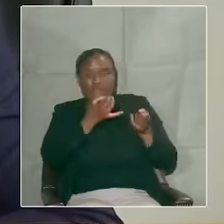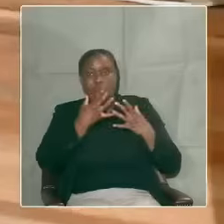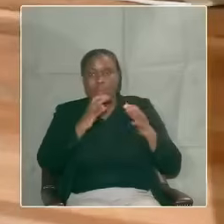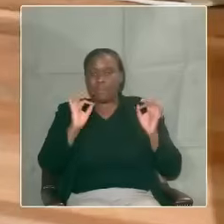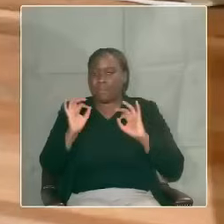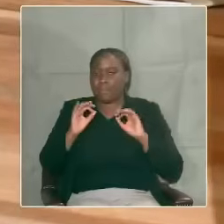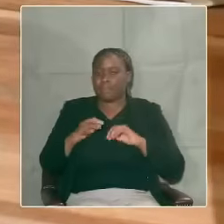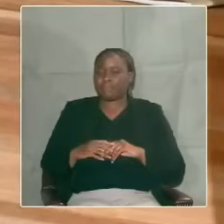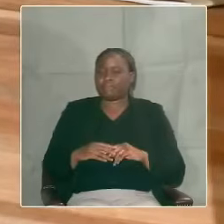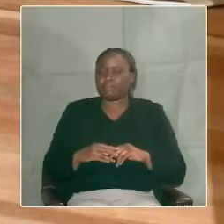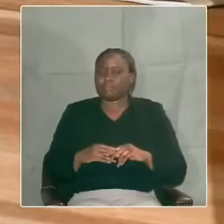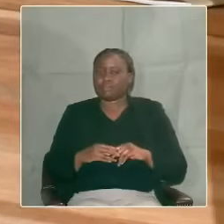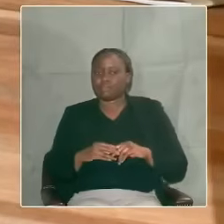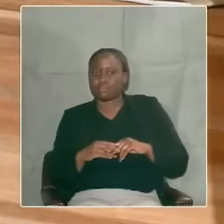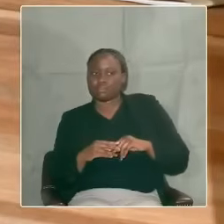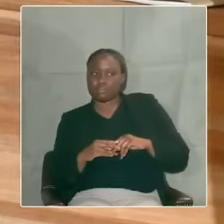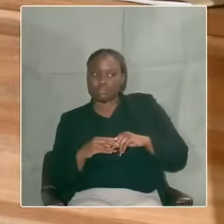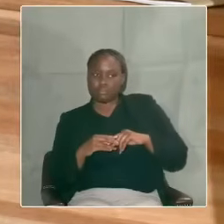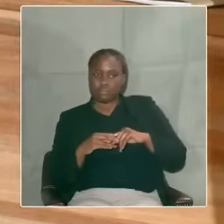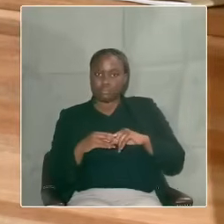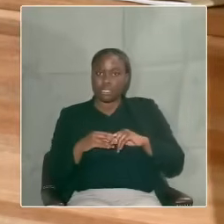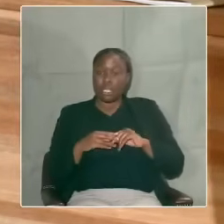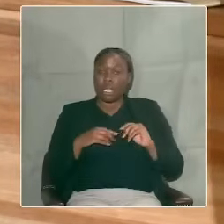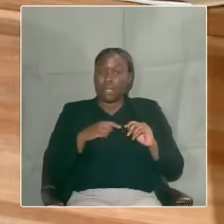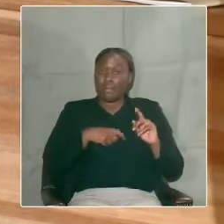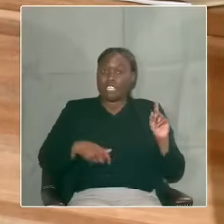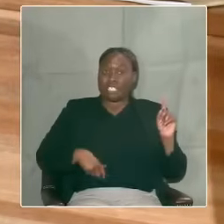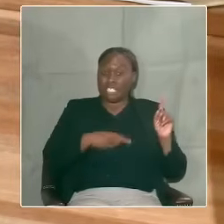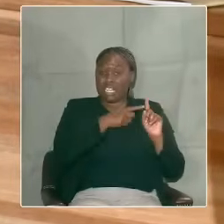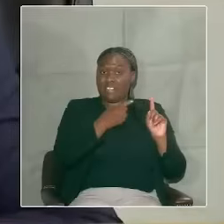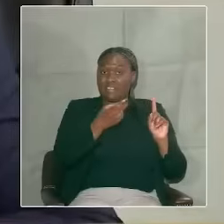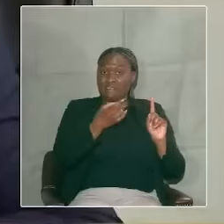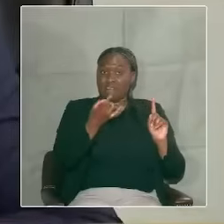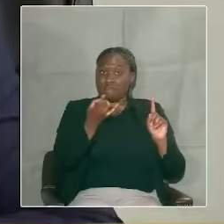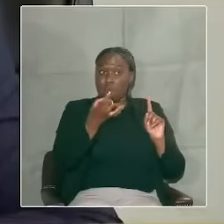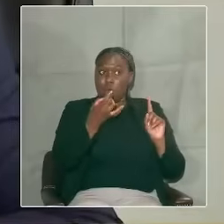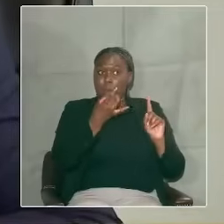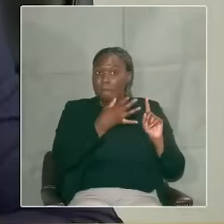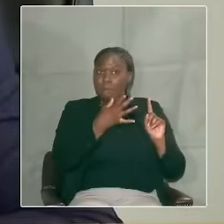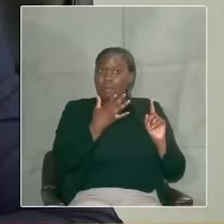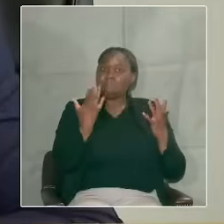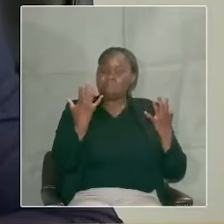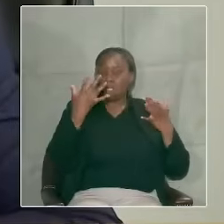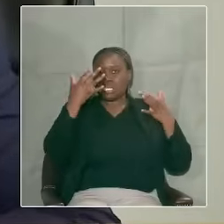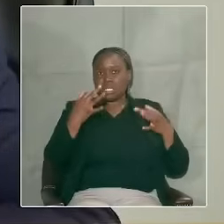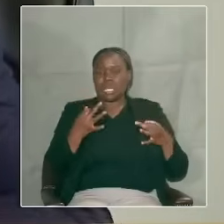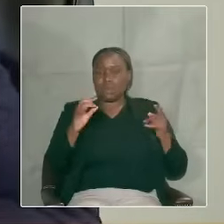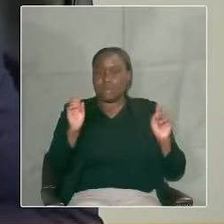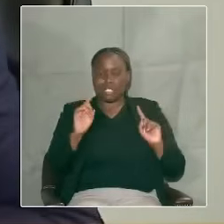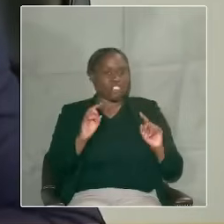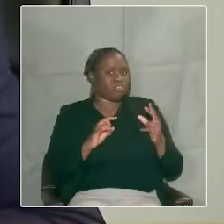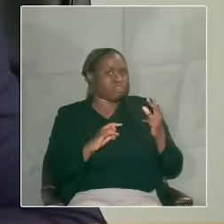he tell you what outcome they reached on the issue? No.